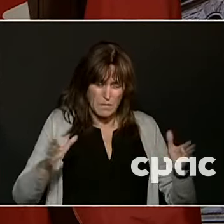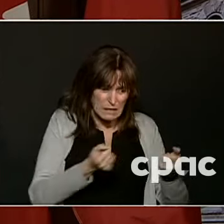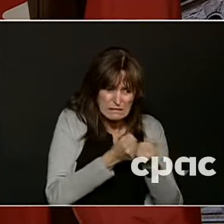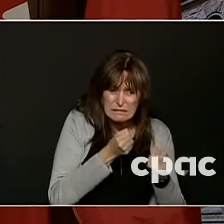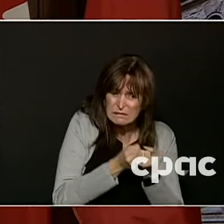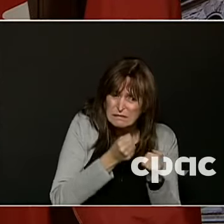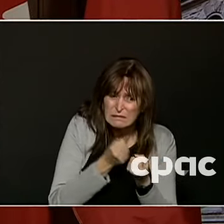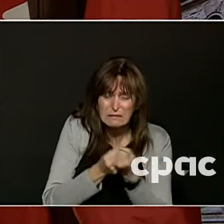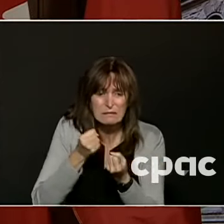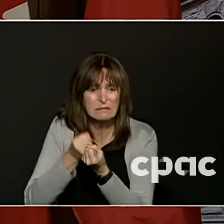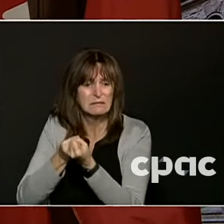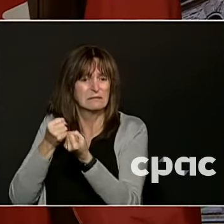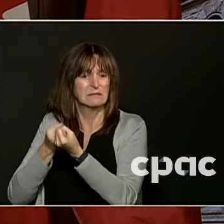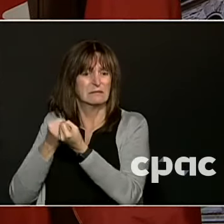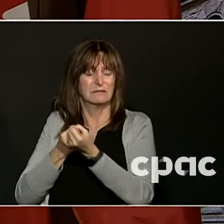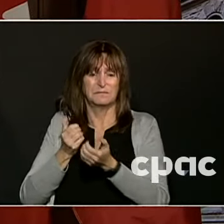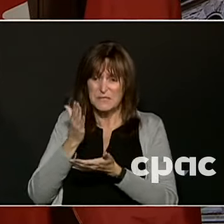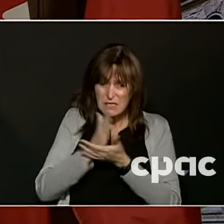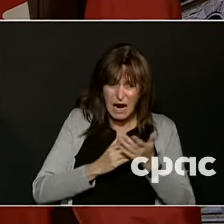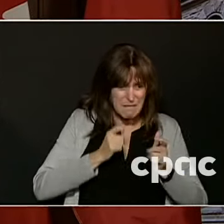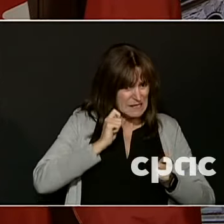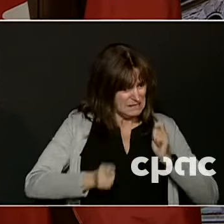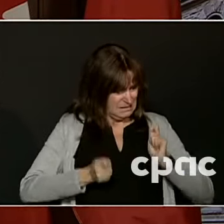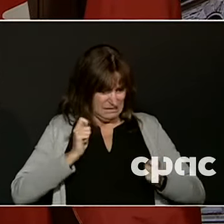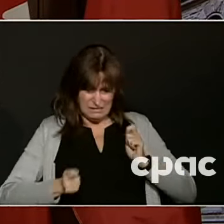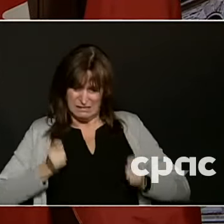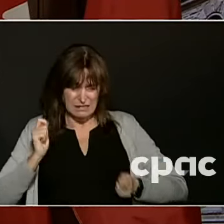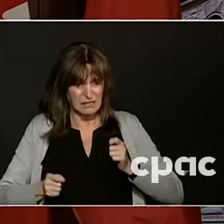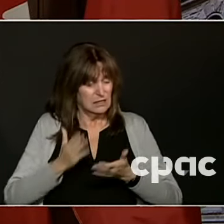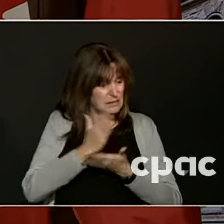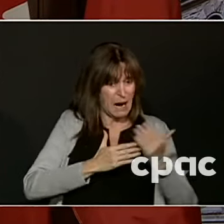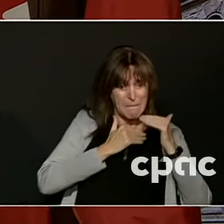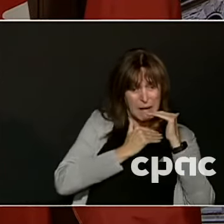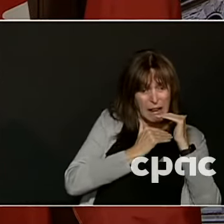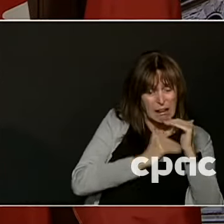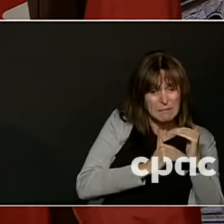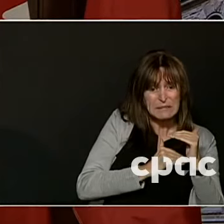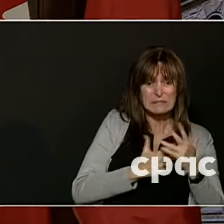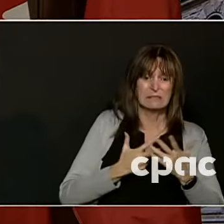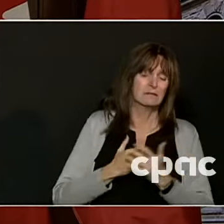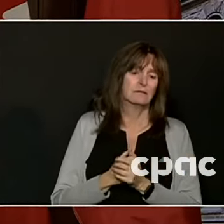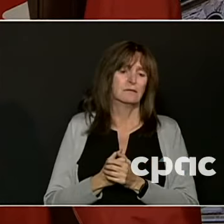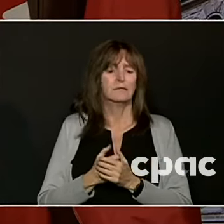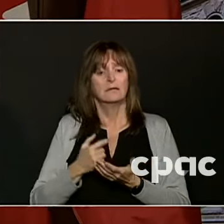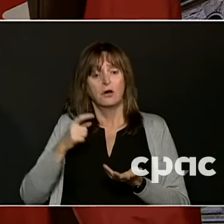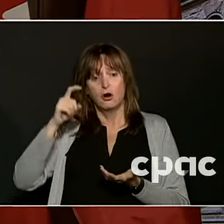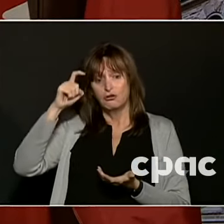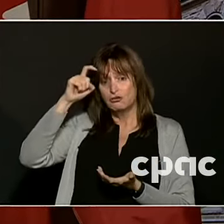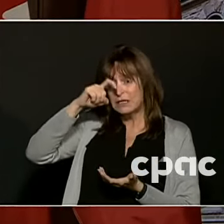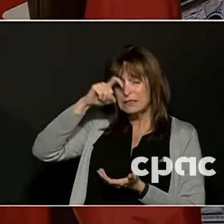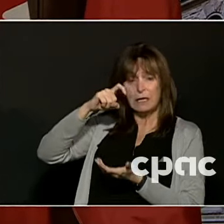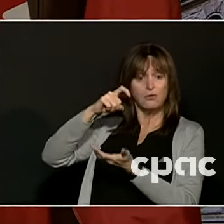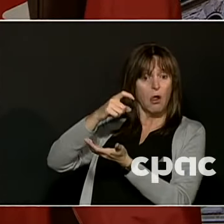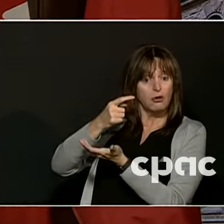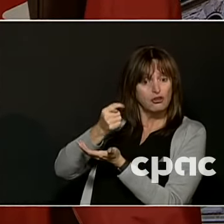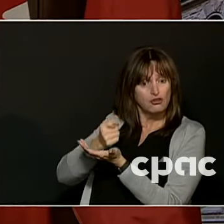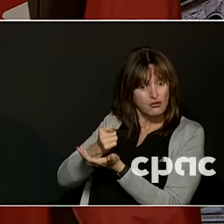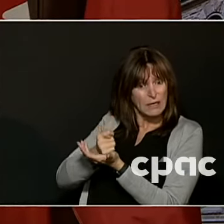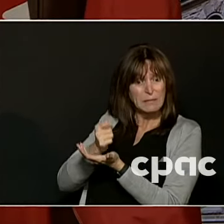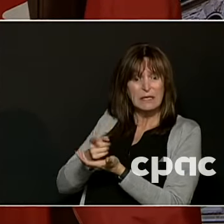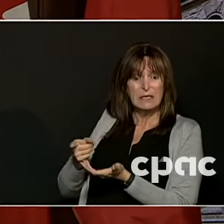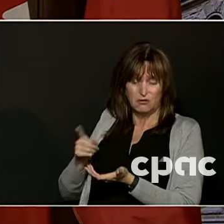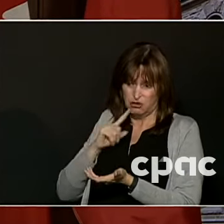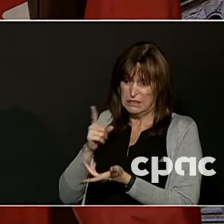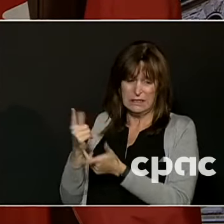has been severely limited, particularly access to residential treatment services. There will be, or we should expect to see also,